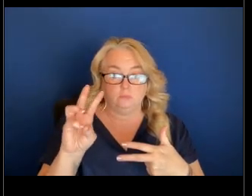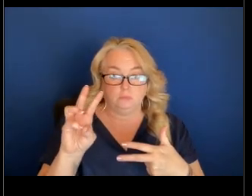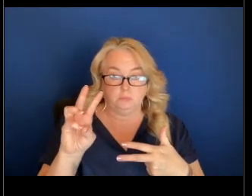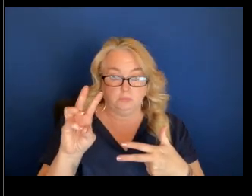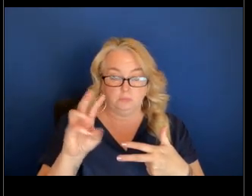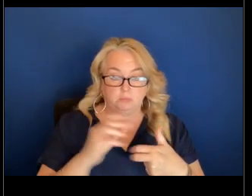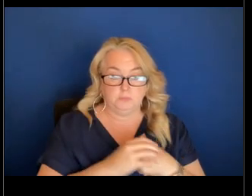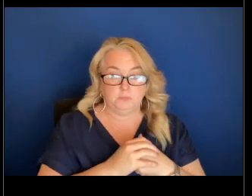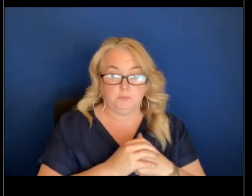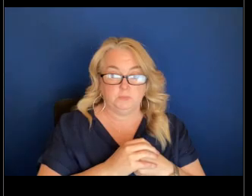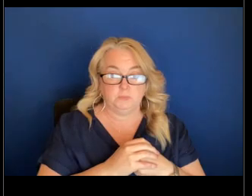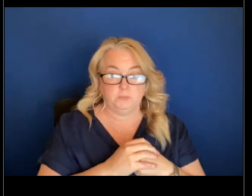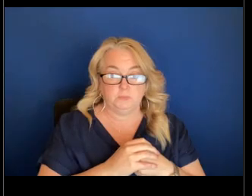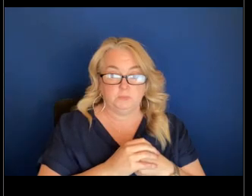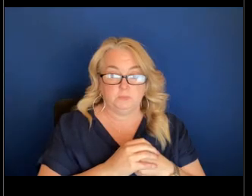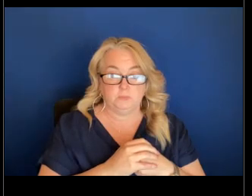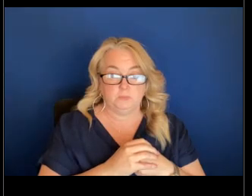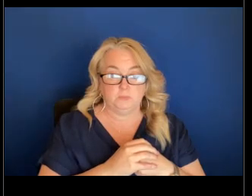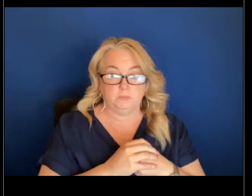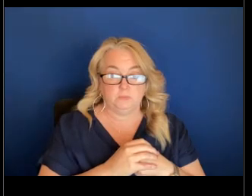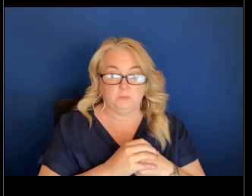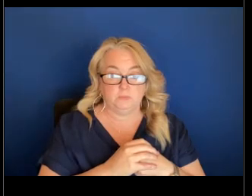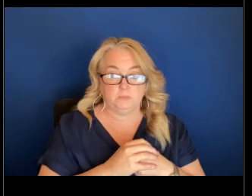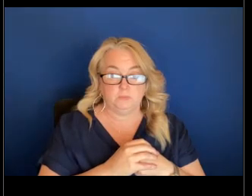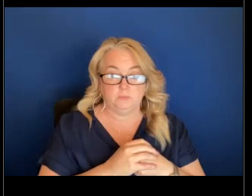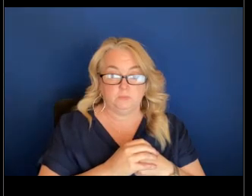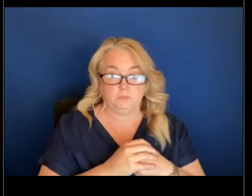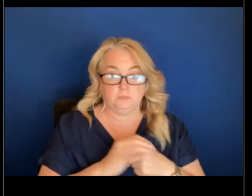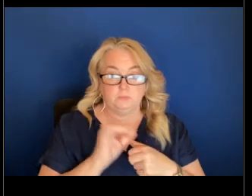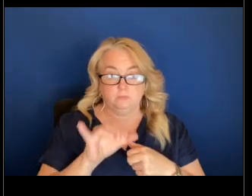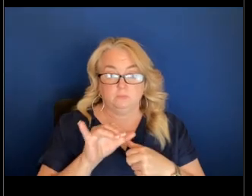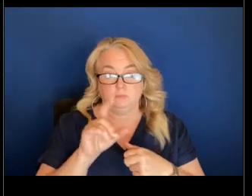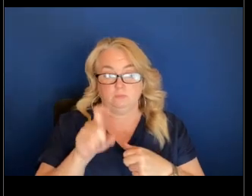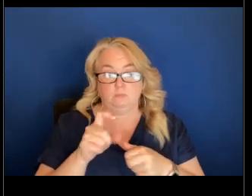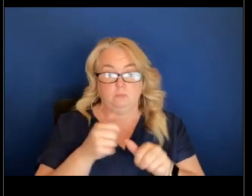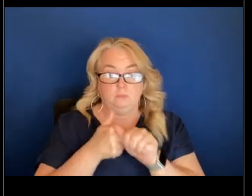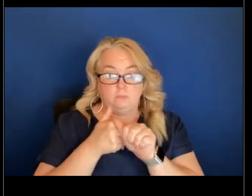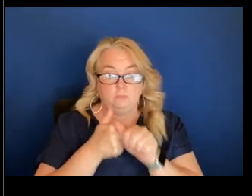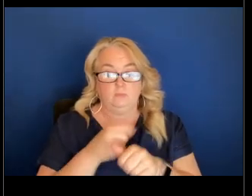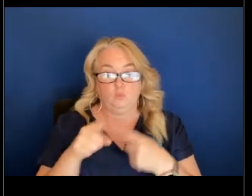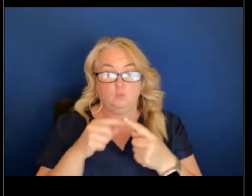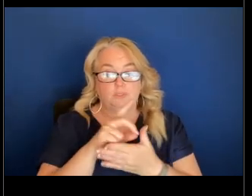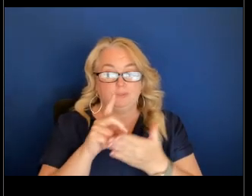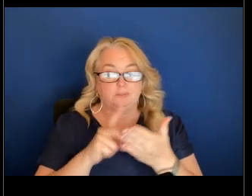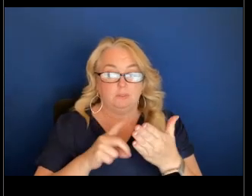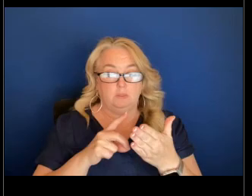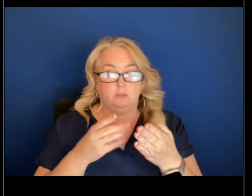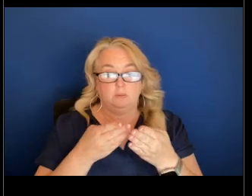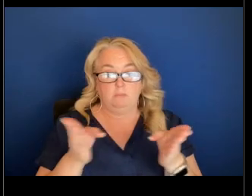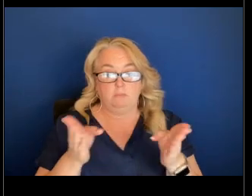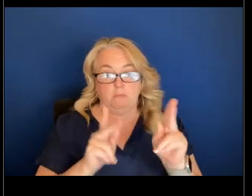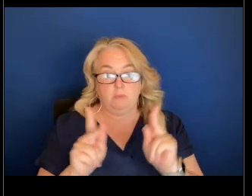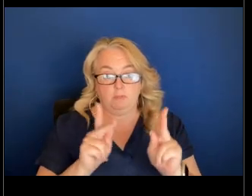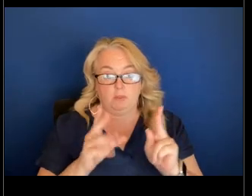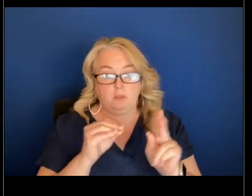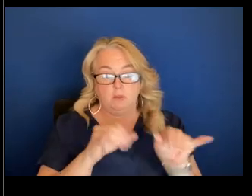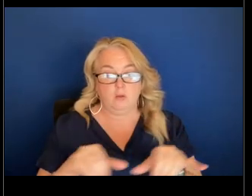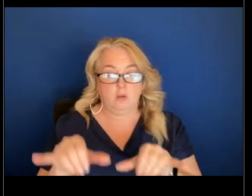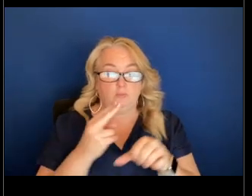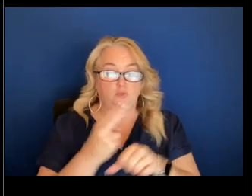A117.1-1986 as a minimum standard to comply with when designing public and common use